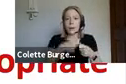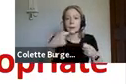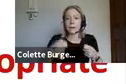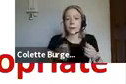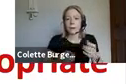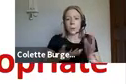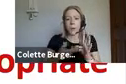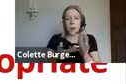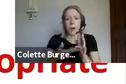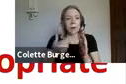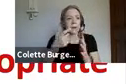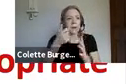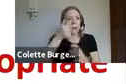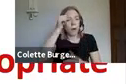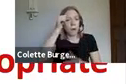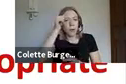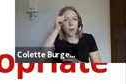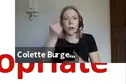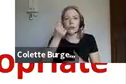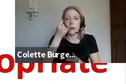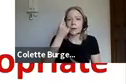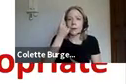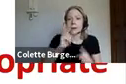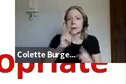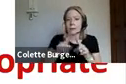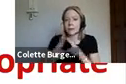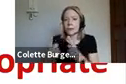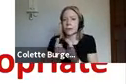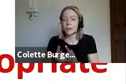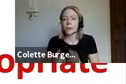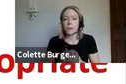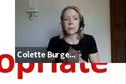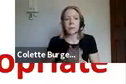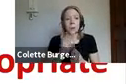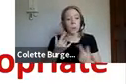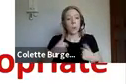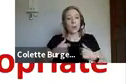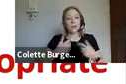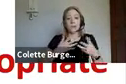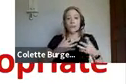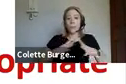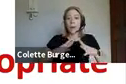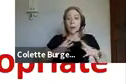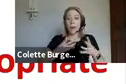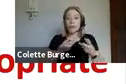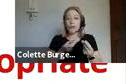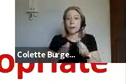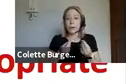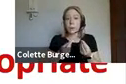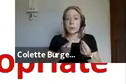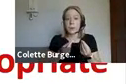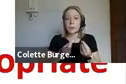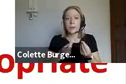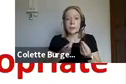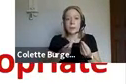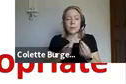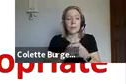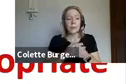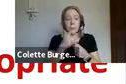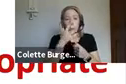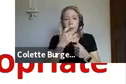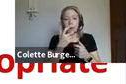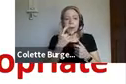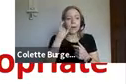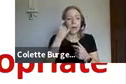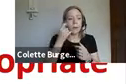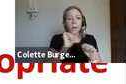ideas, dimensions. When educators are preparing the resources and the settings, they can provoke children's interest with